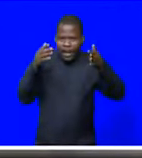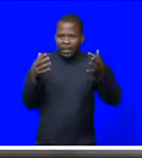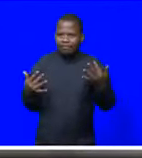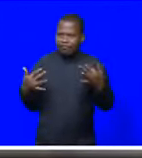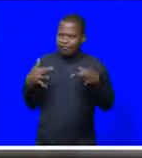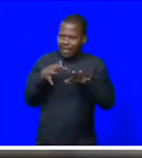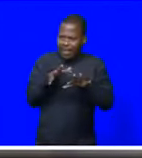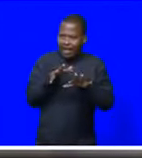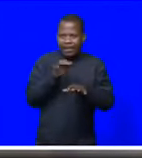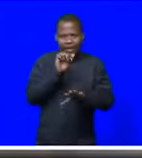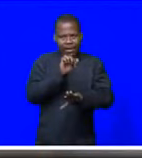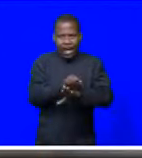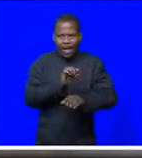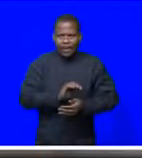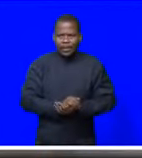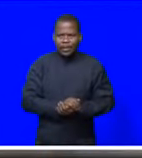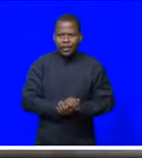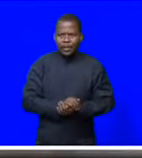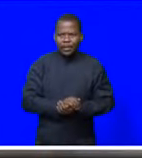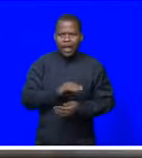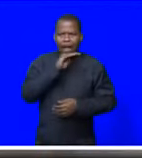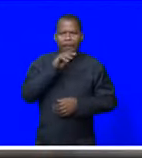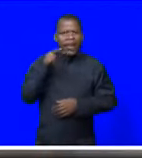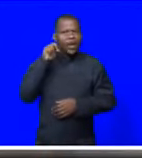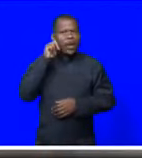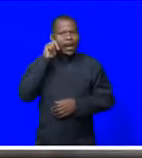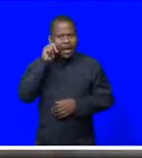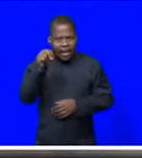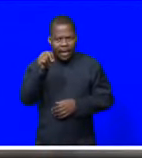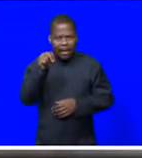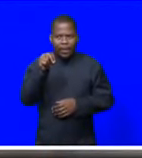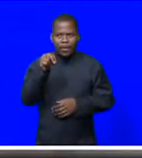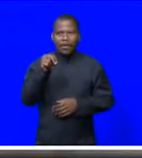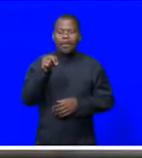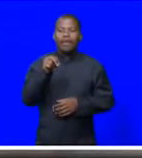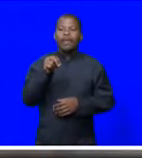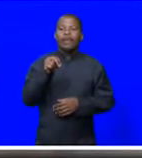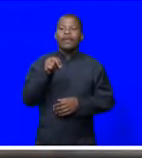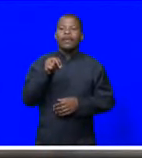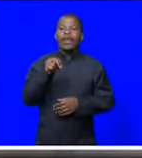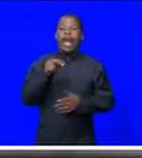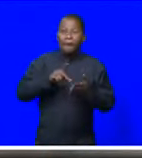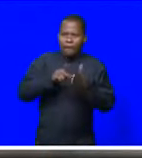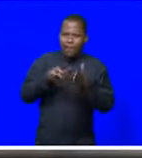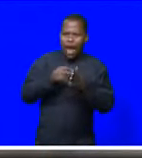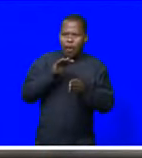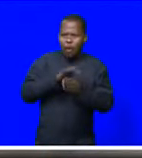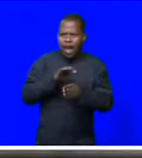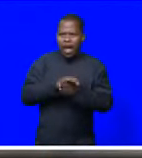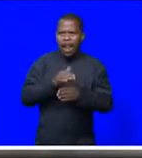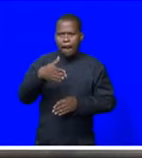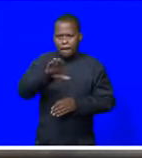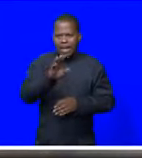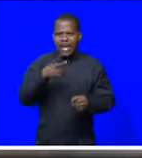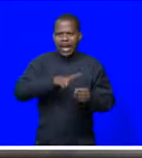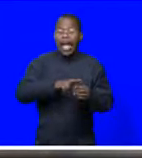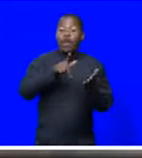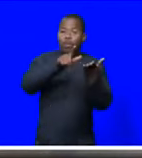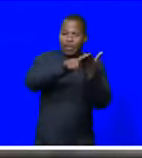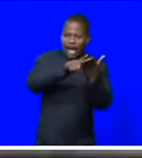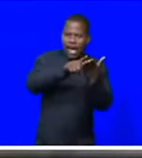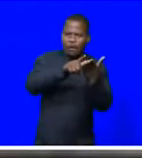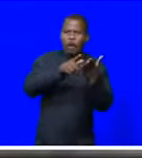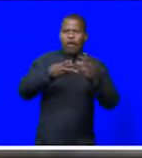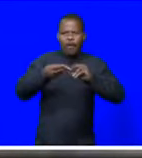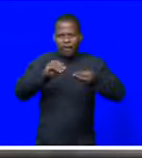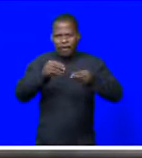ongetelicingo mhlambe online. So we need to engage in multi-platform engagement. Our legislation needs to be upgraded